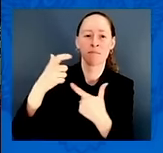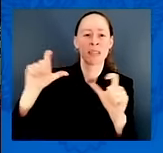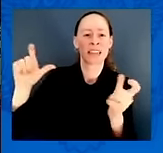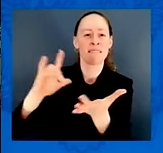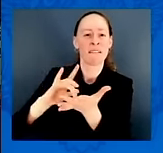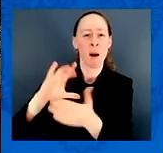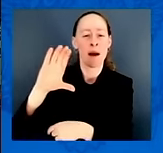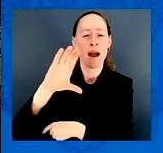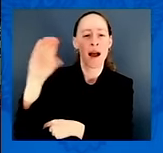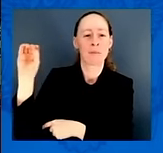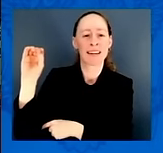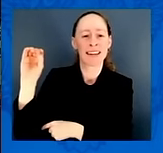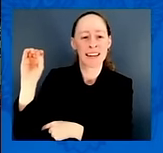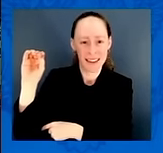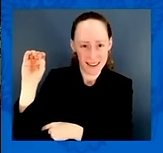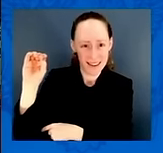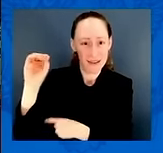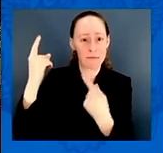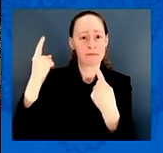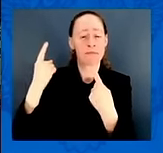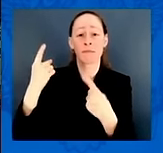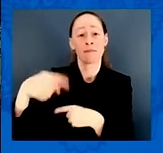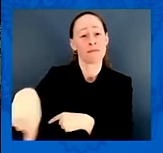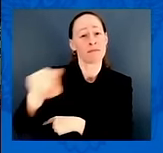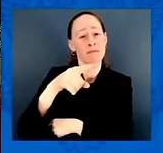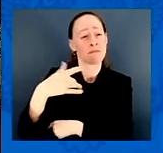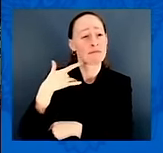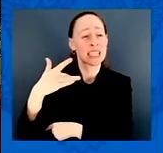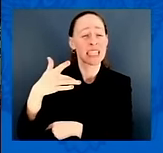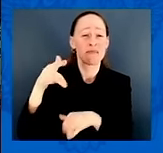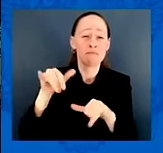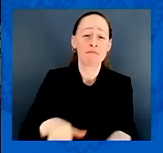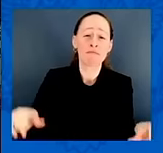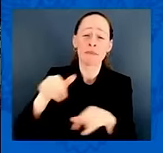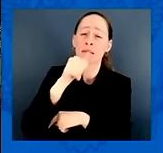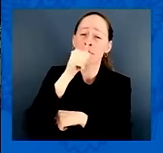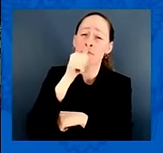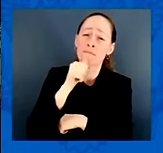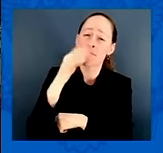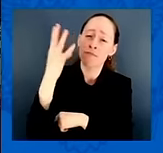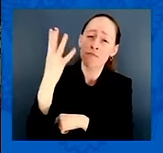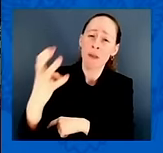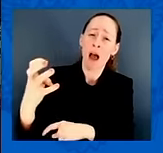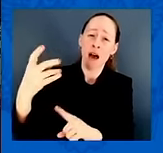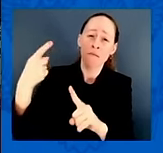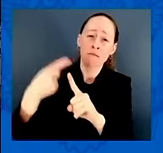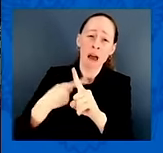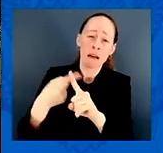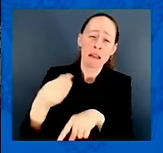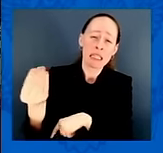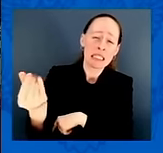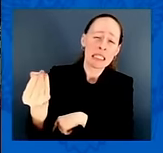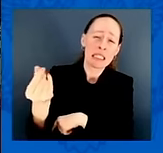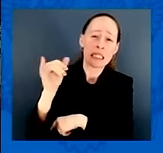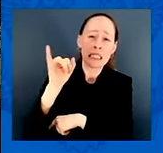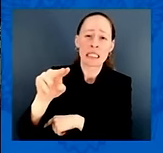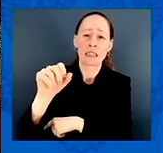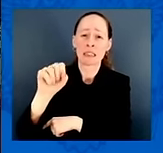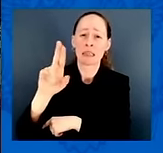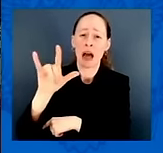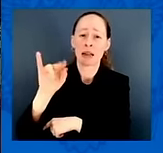with diabetes, and it only costs $10 to make. They only get paid $35 a month now and still make a healthy profit.